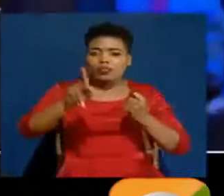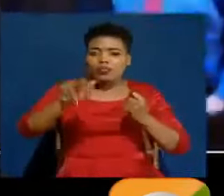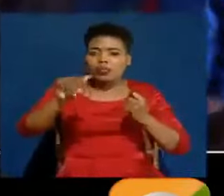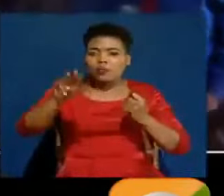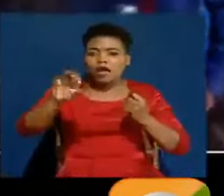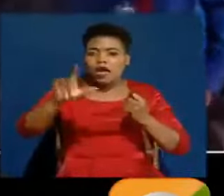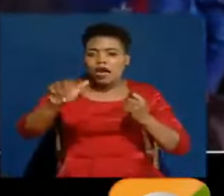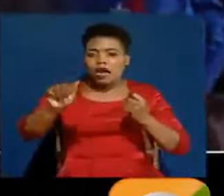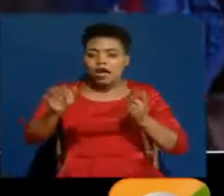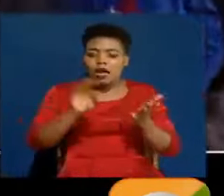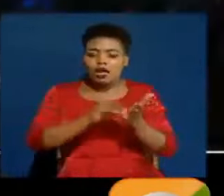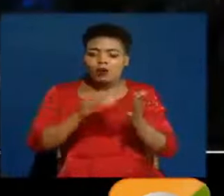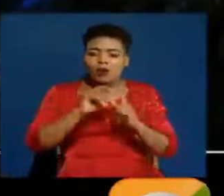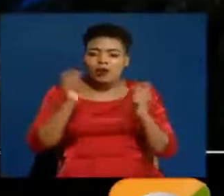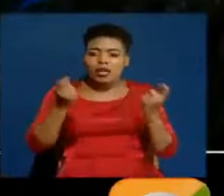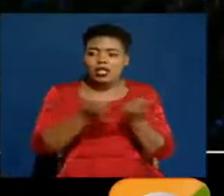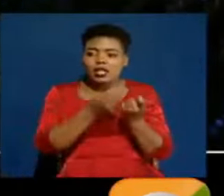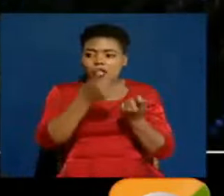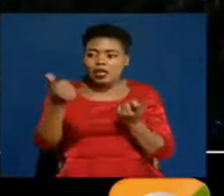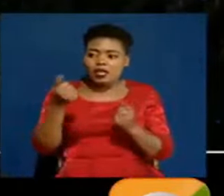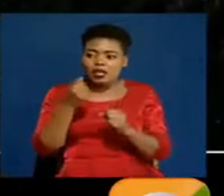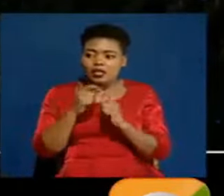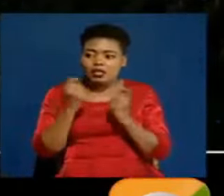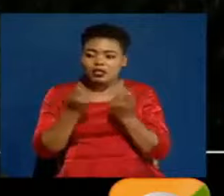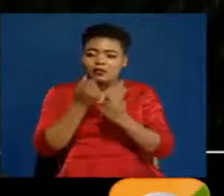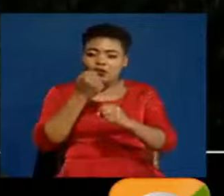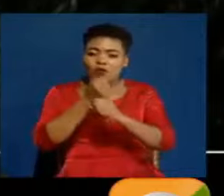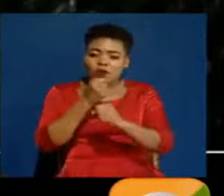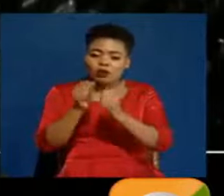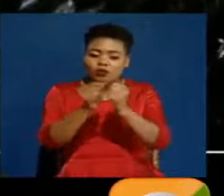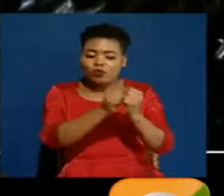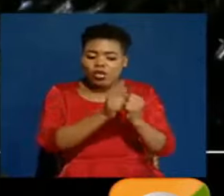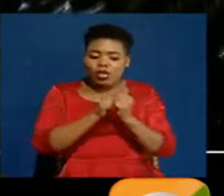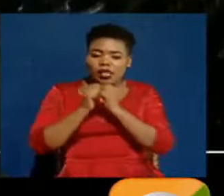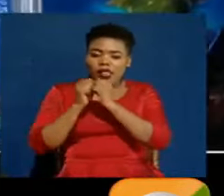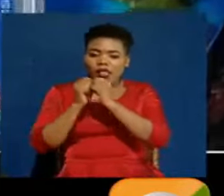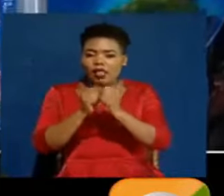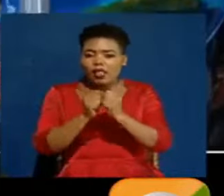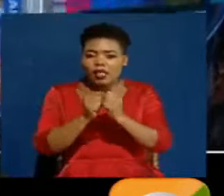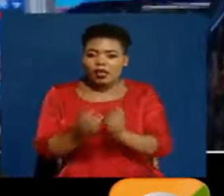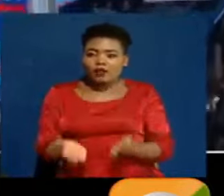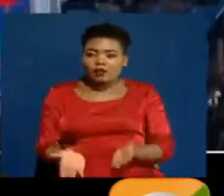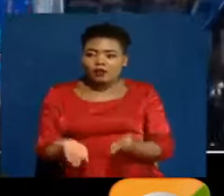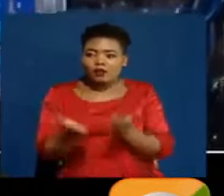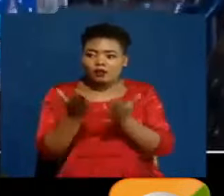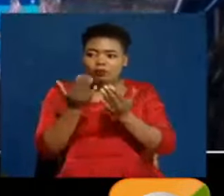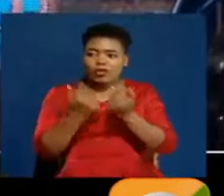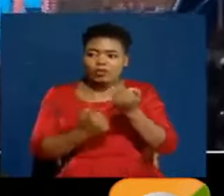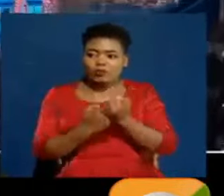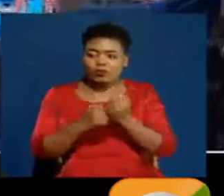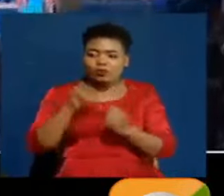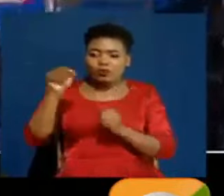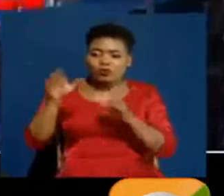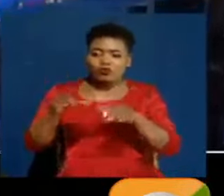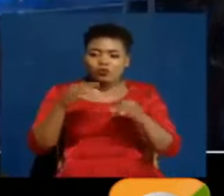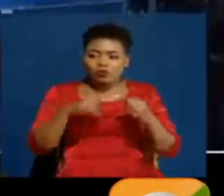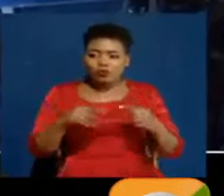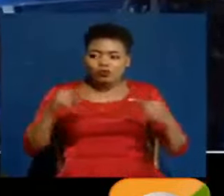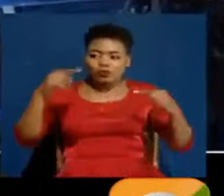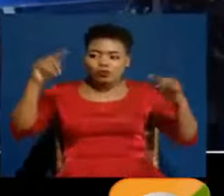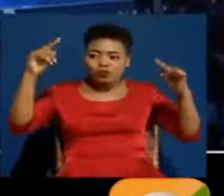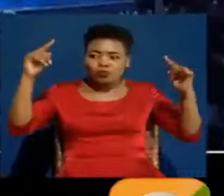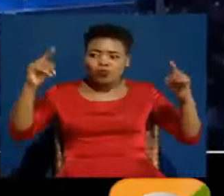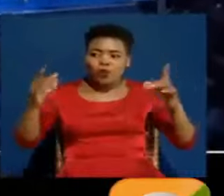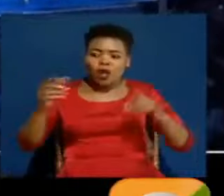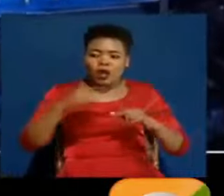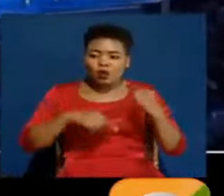already another team that was working to get the necessary grassroots networks and party support to be able to get to the convention